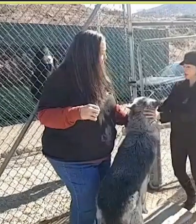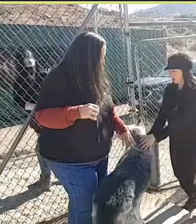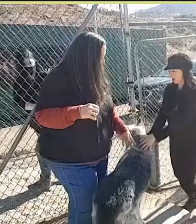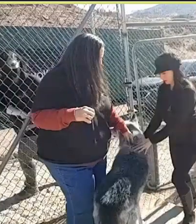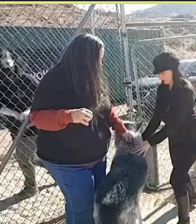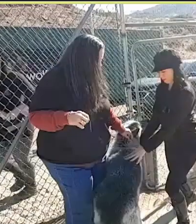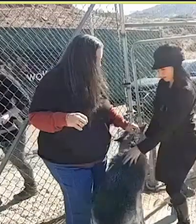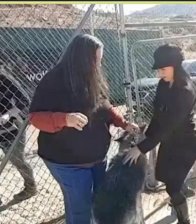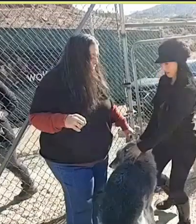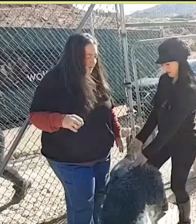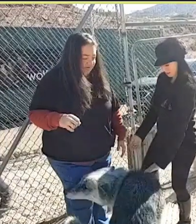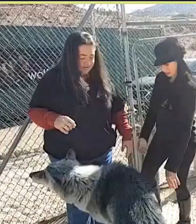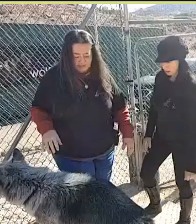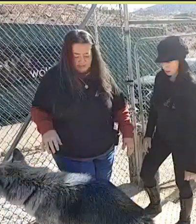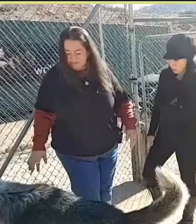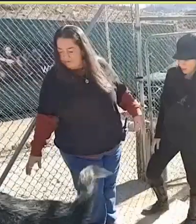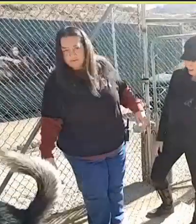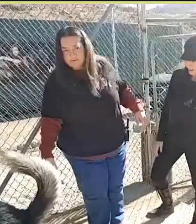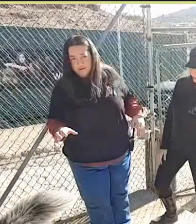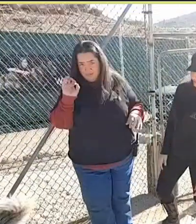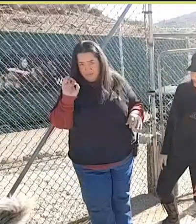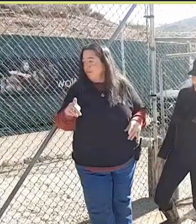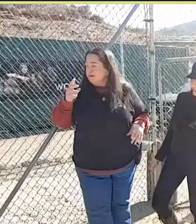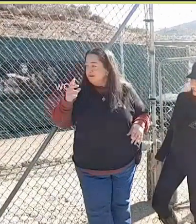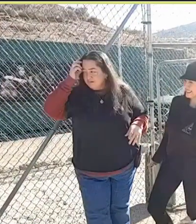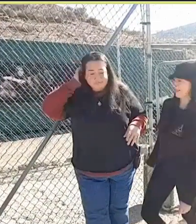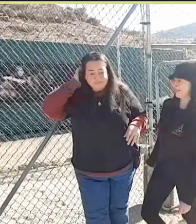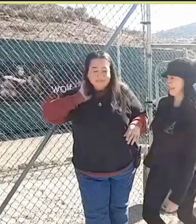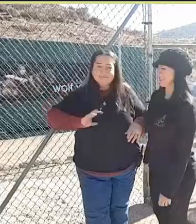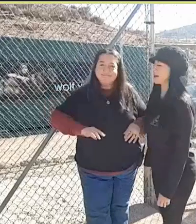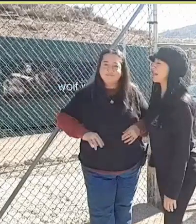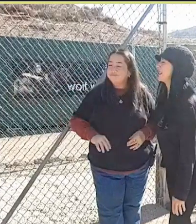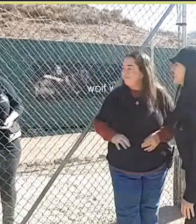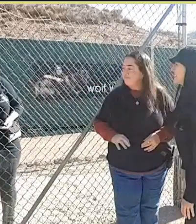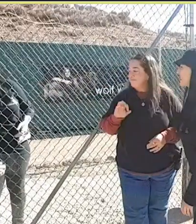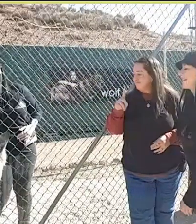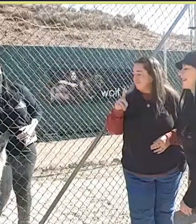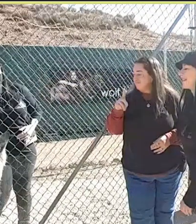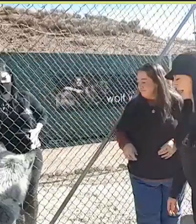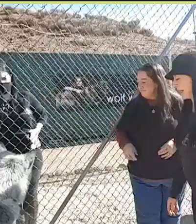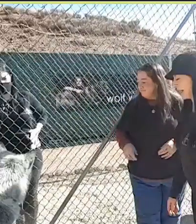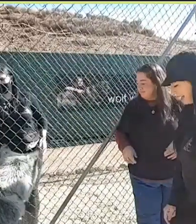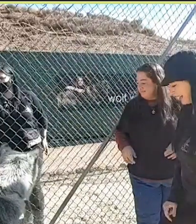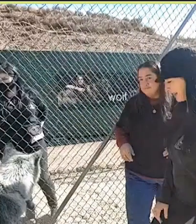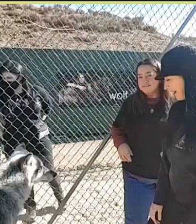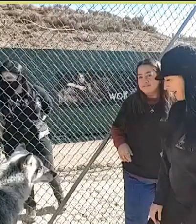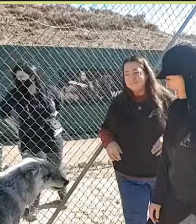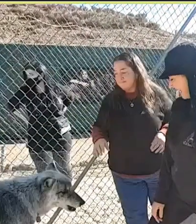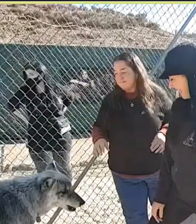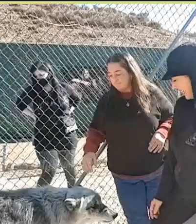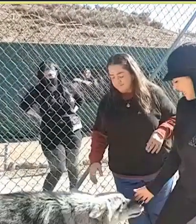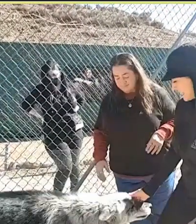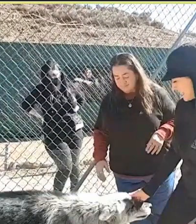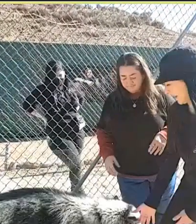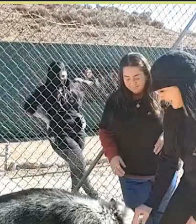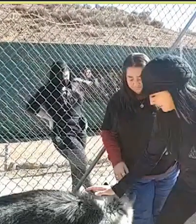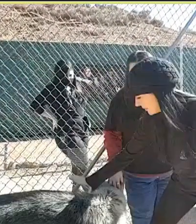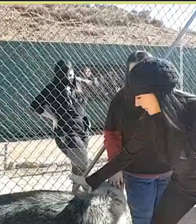hi, Rick. Just goodness. Are you okay? It's okay. We got